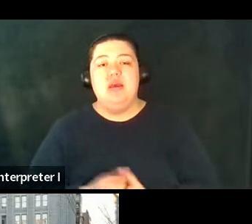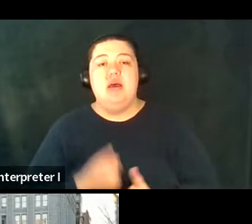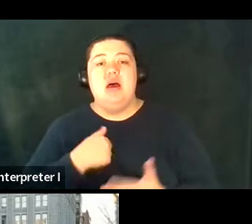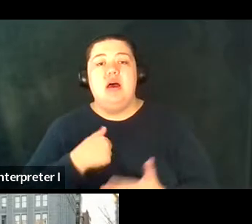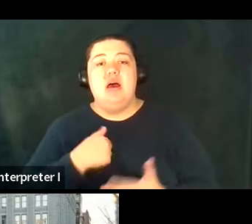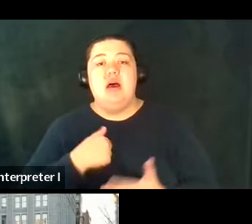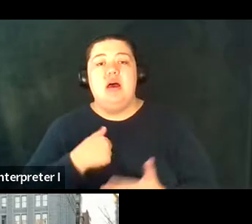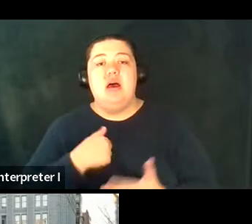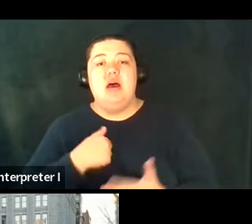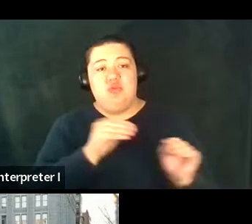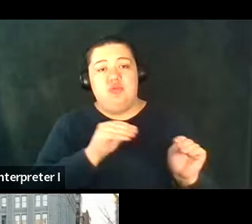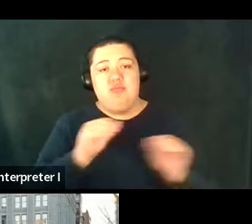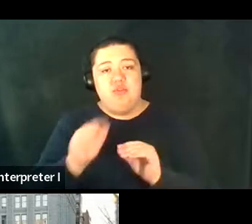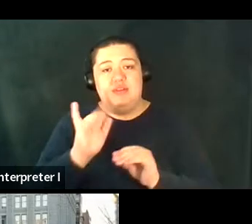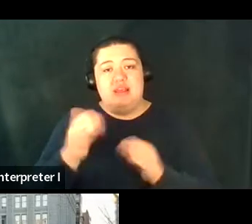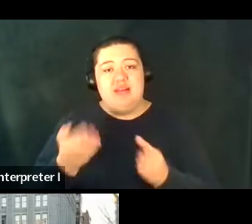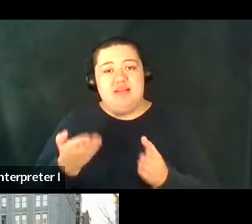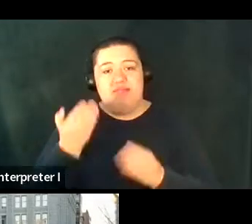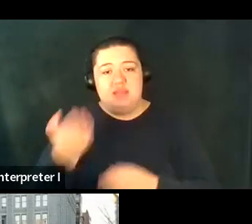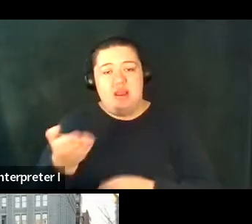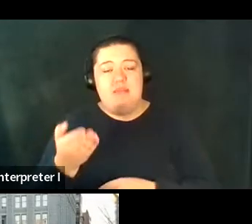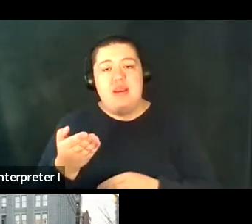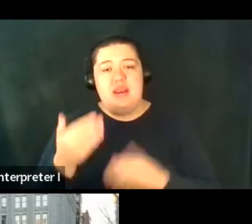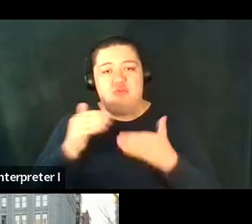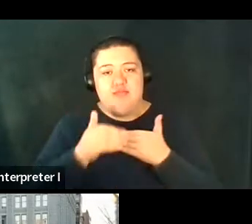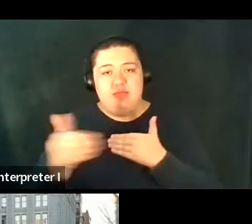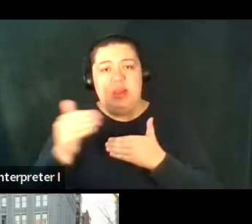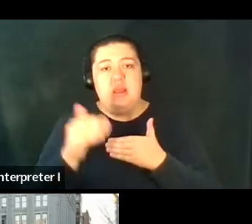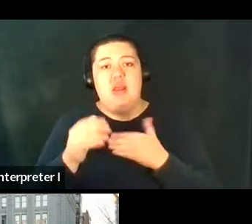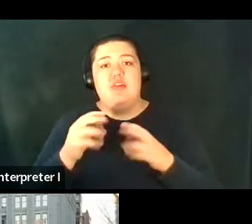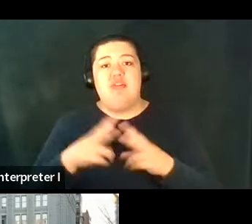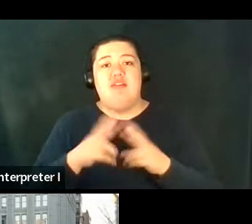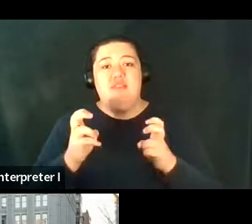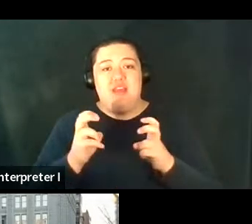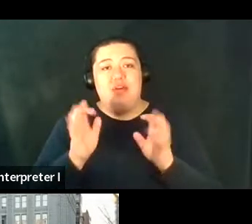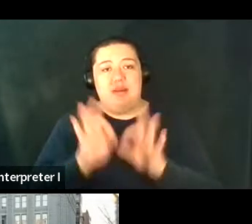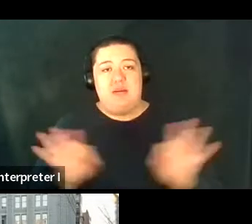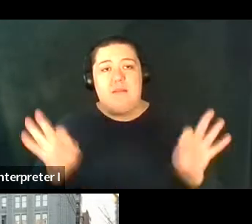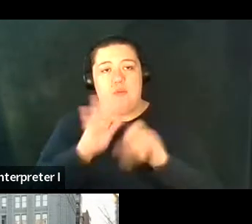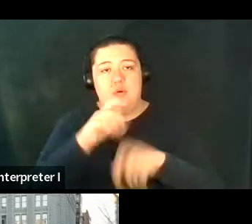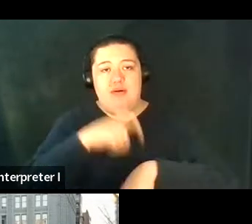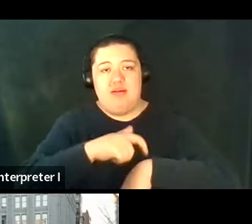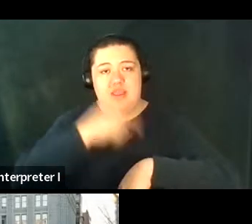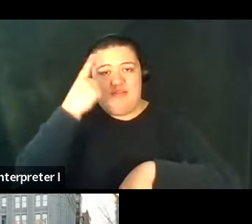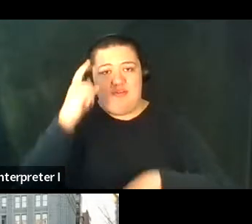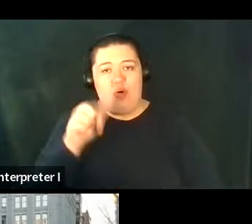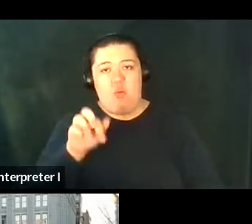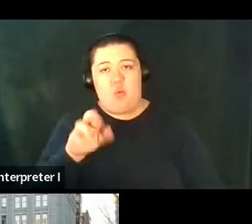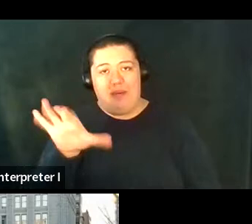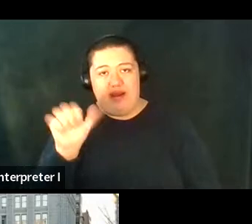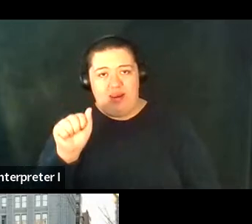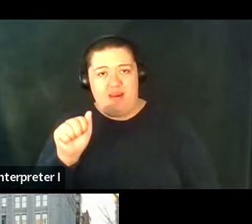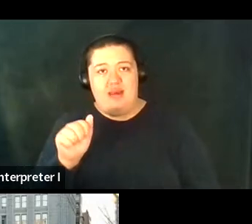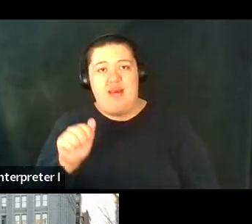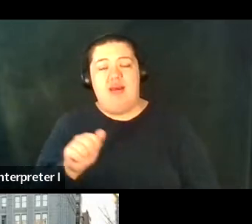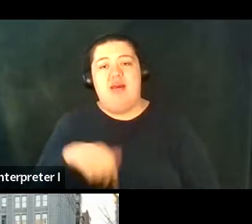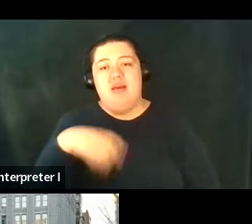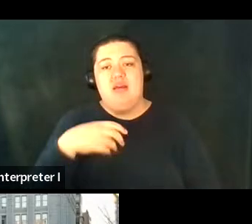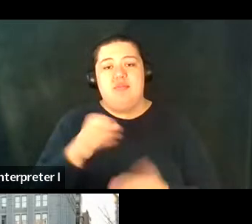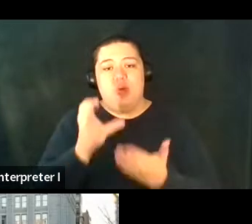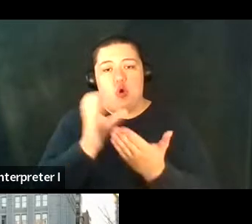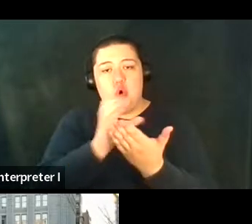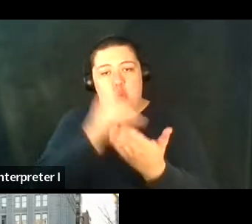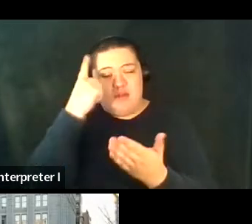moving this nomination forward in what is such a critical time for WMATA charting a course for the